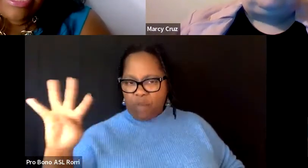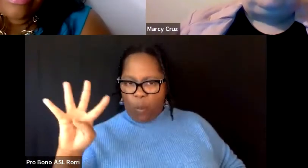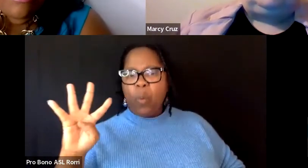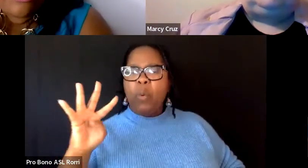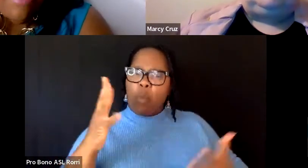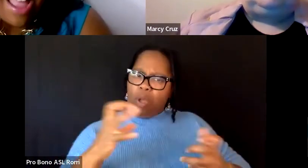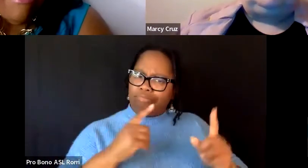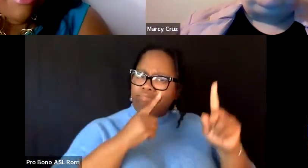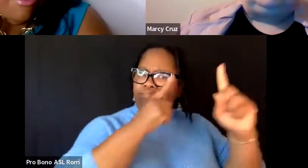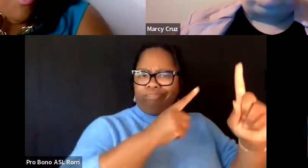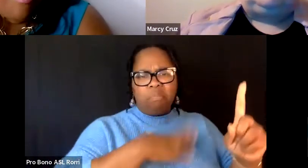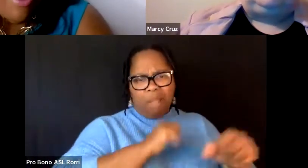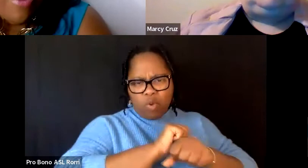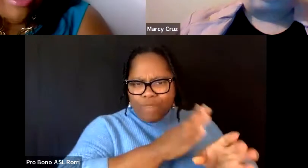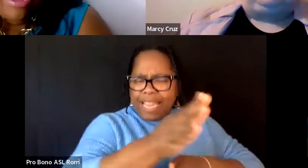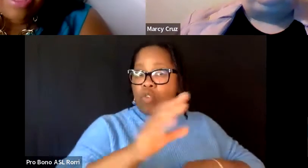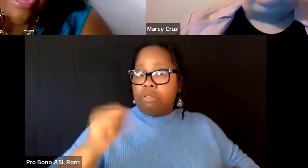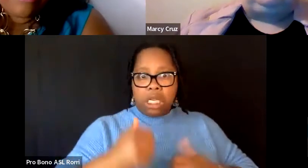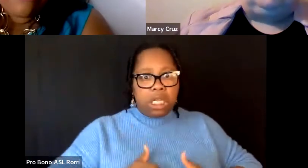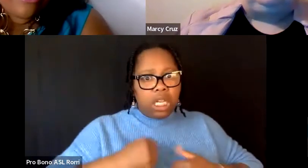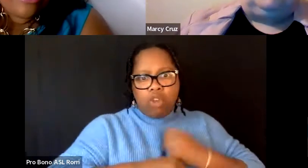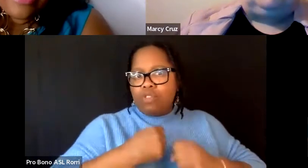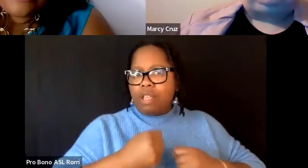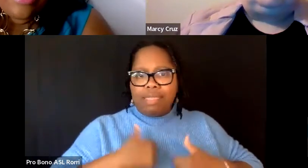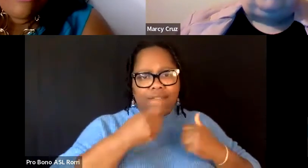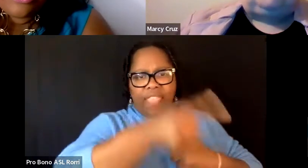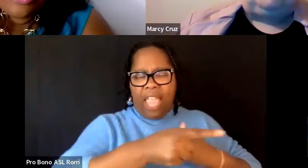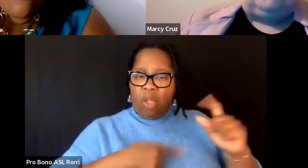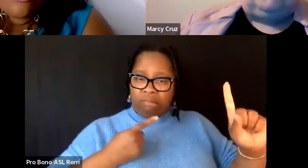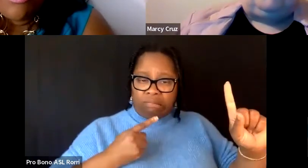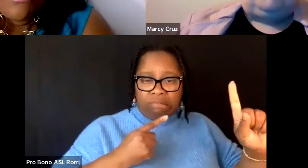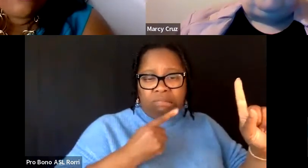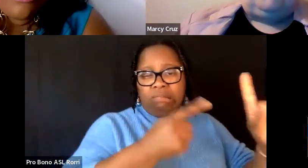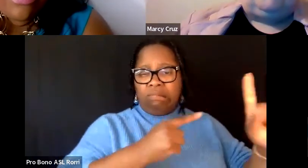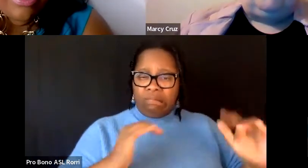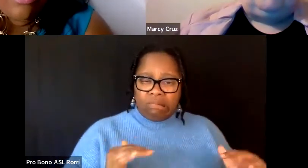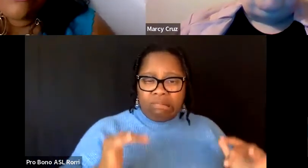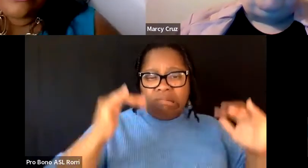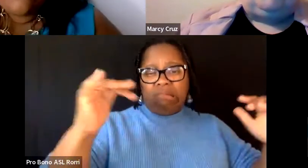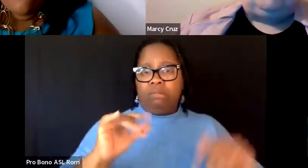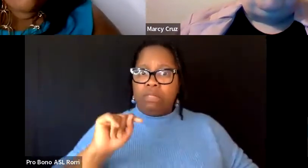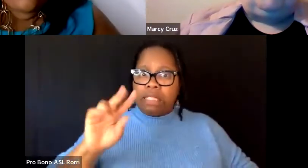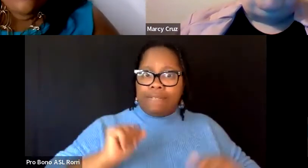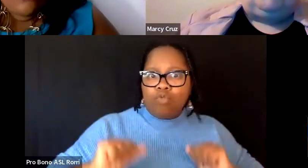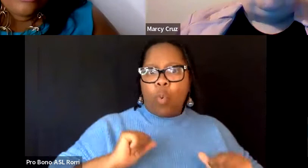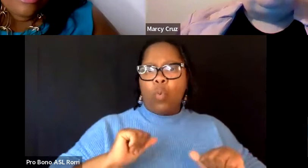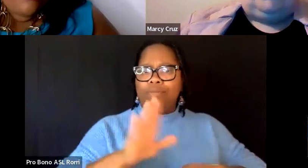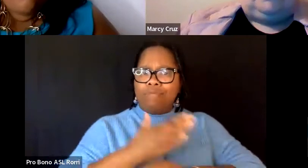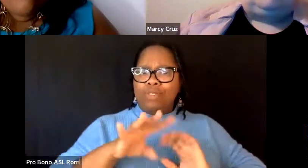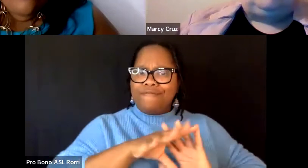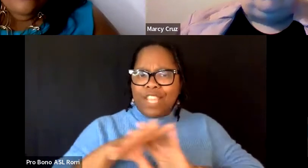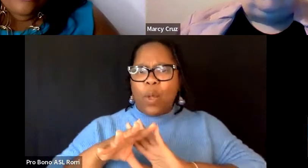10 years and was thriving, on my way up. I got to be on television shows, movies, music videos. I was